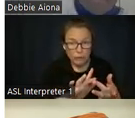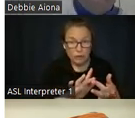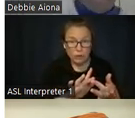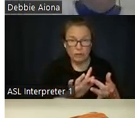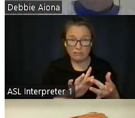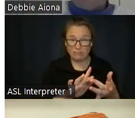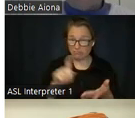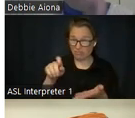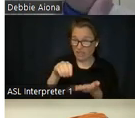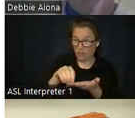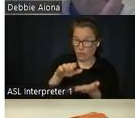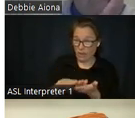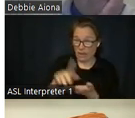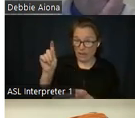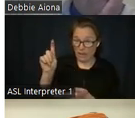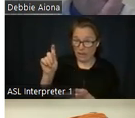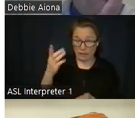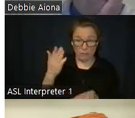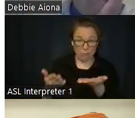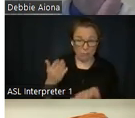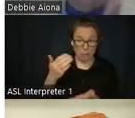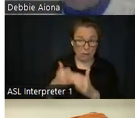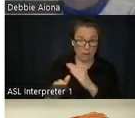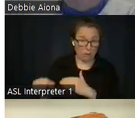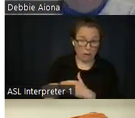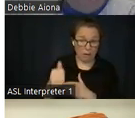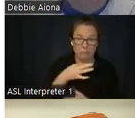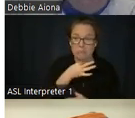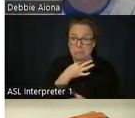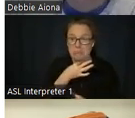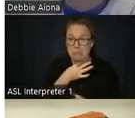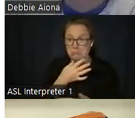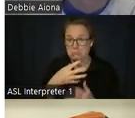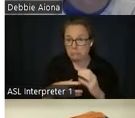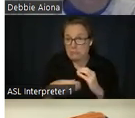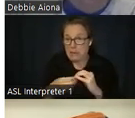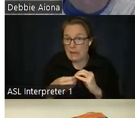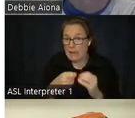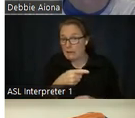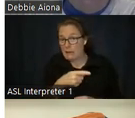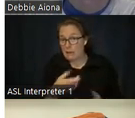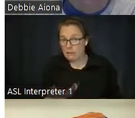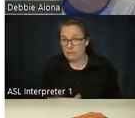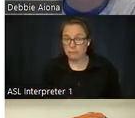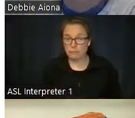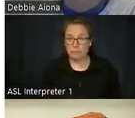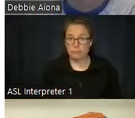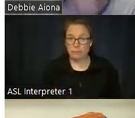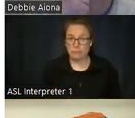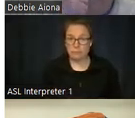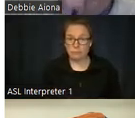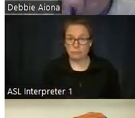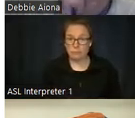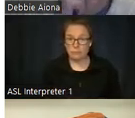in for this subcommittee or if that's being covered somewhere else. I just was curious if it needed to be addressed here or if it's just a